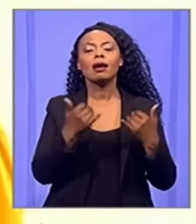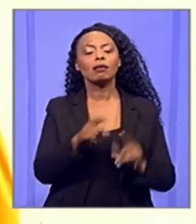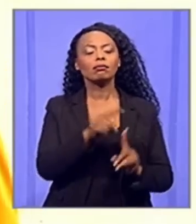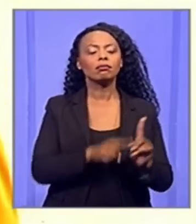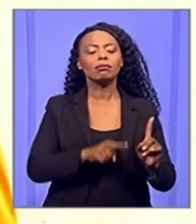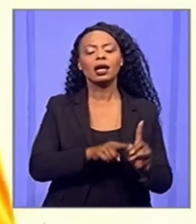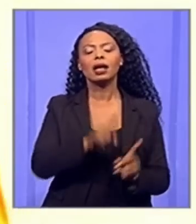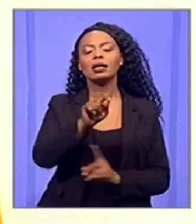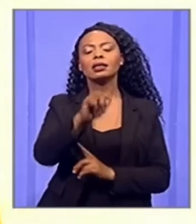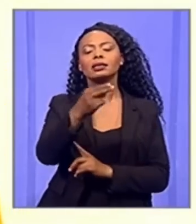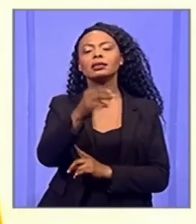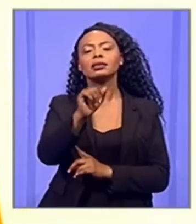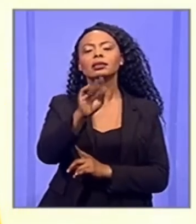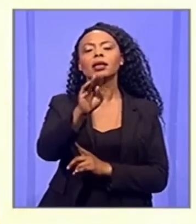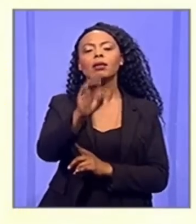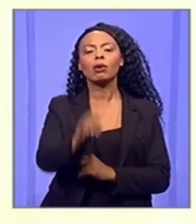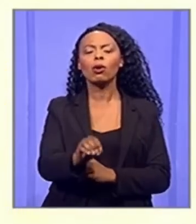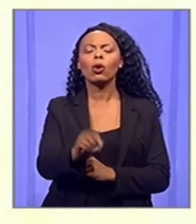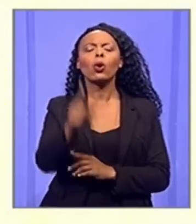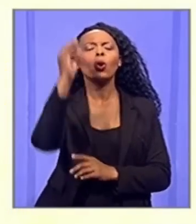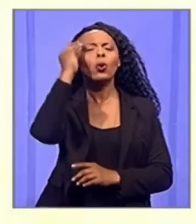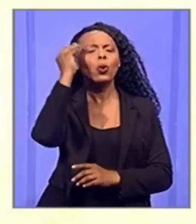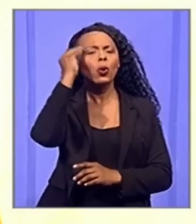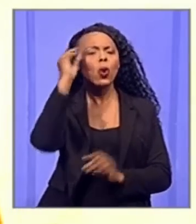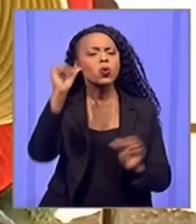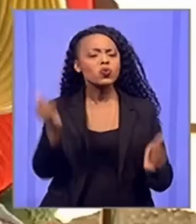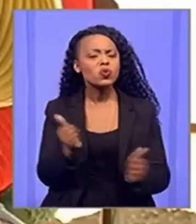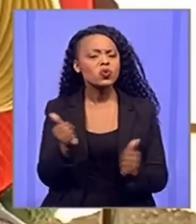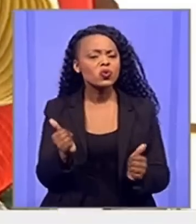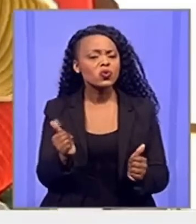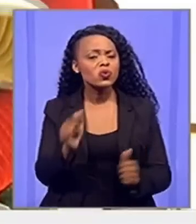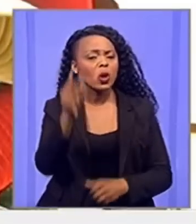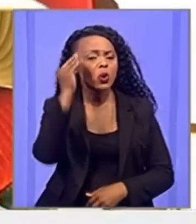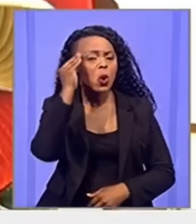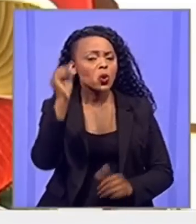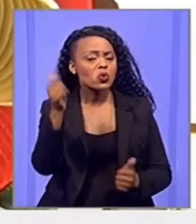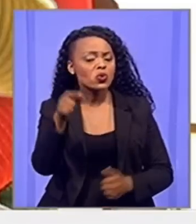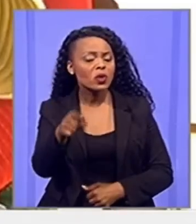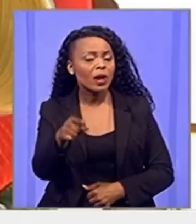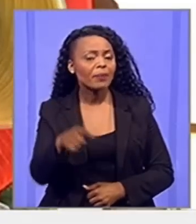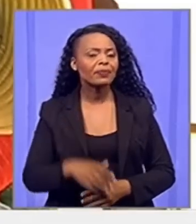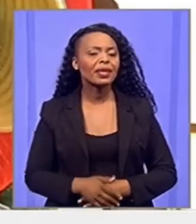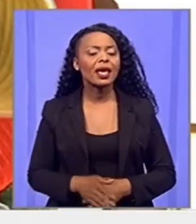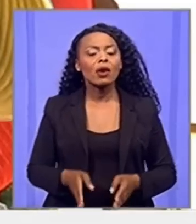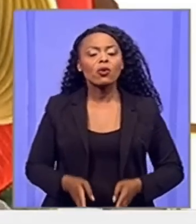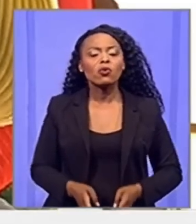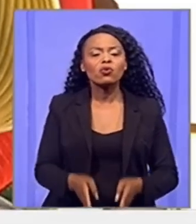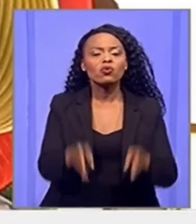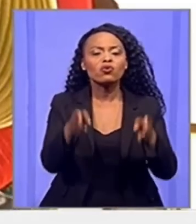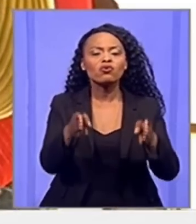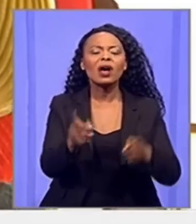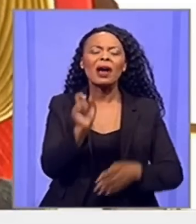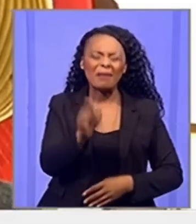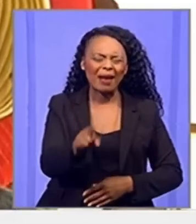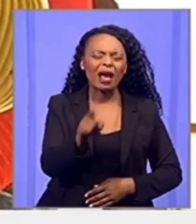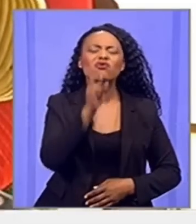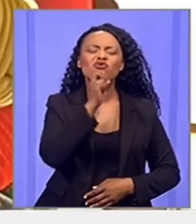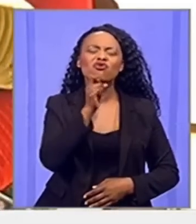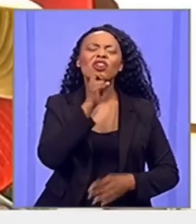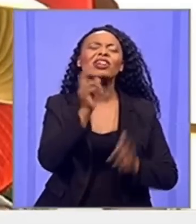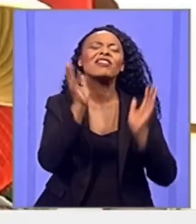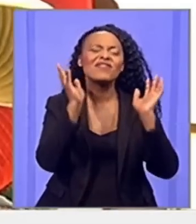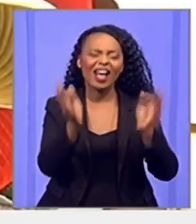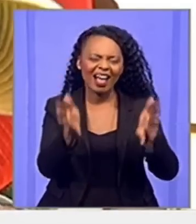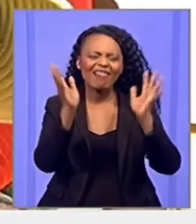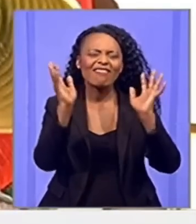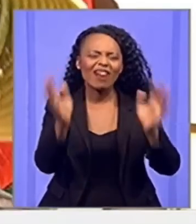Thabumkwena o e ganne ana le a tsebana taba ya tsela yona le lena le sepetse mo godimo ga yona le a e bona